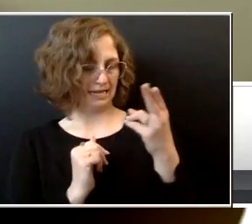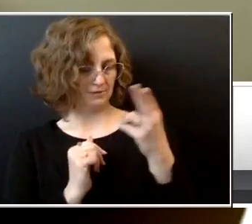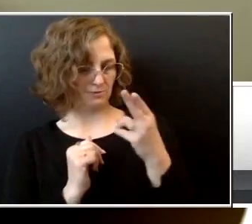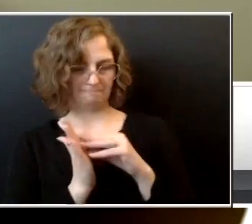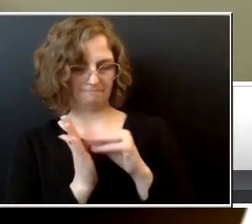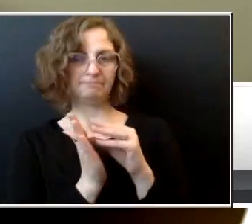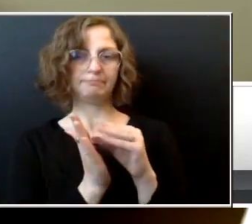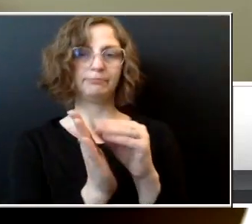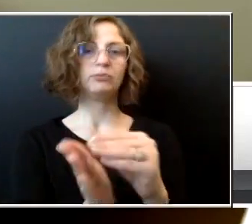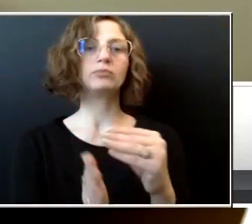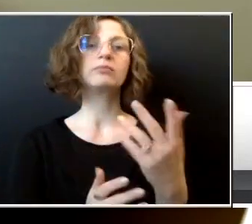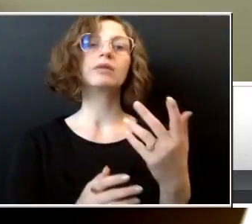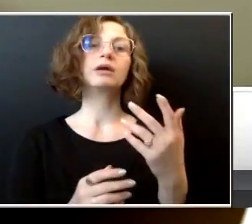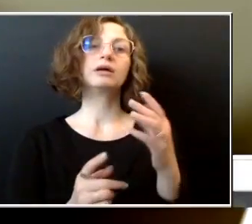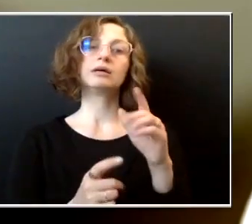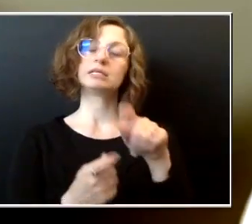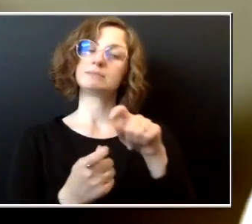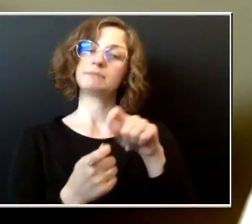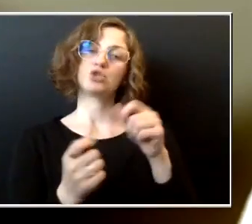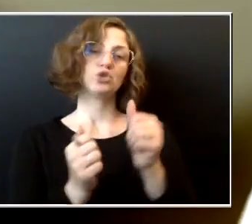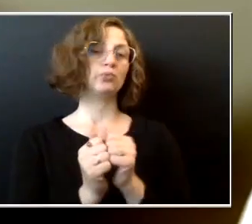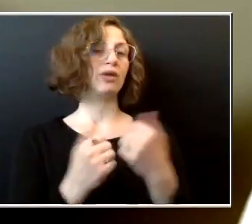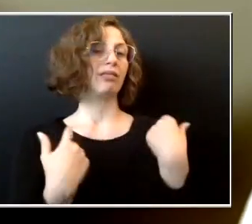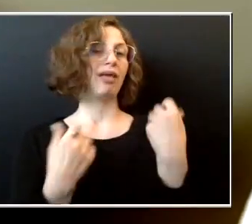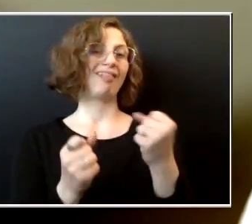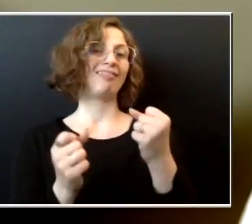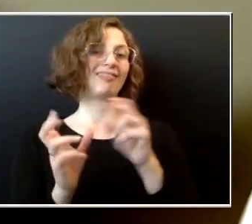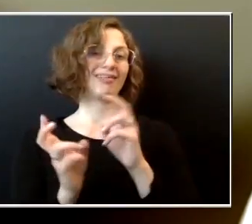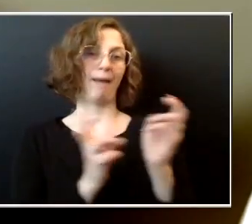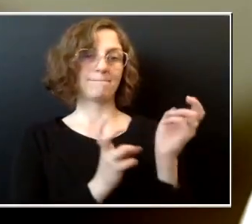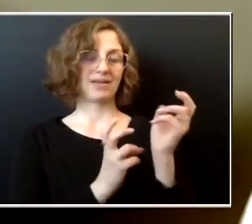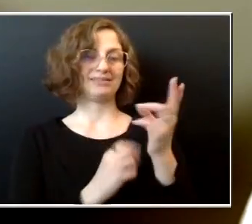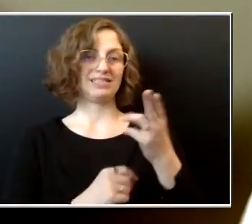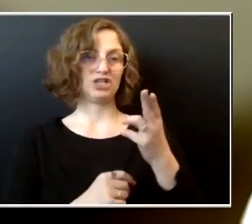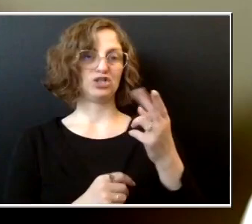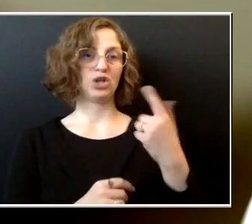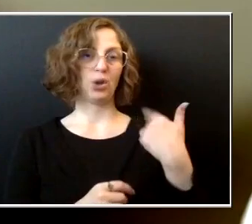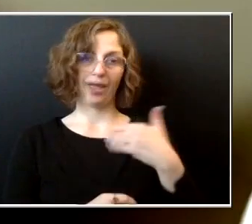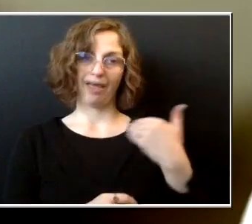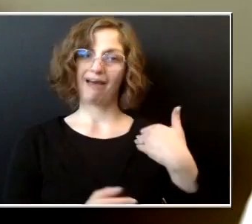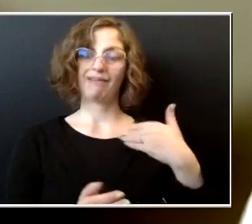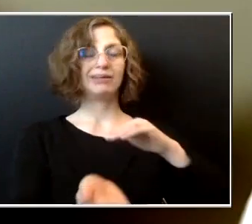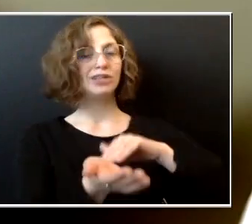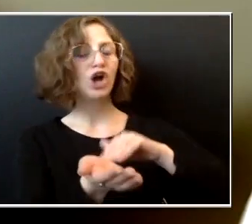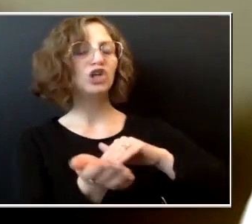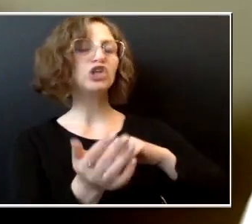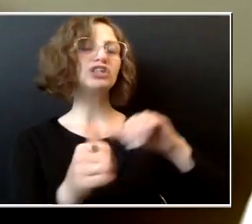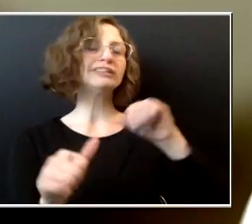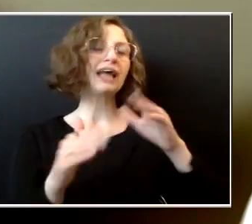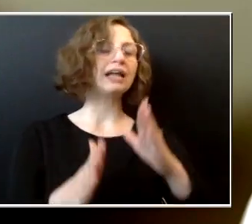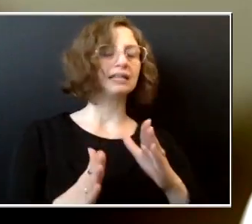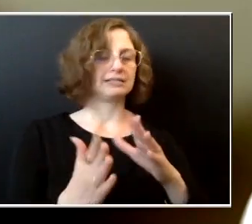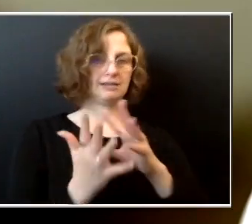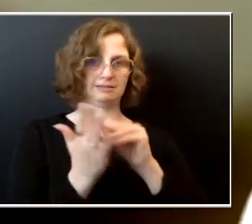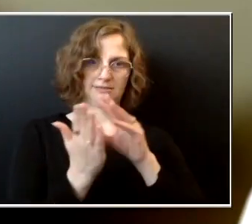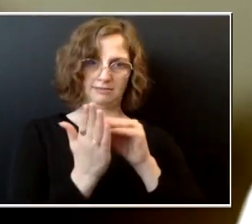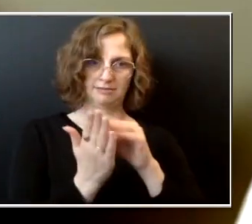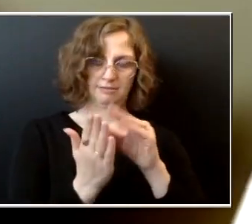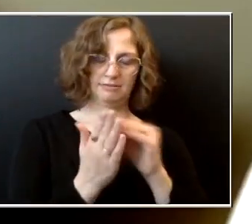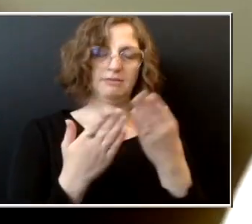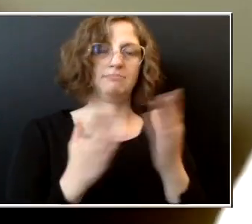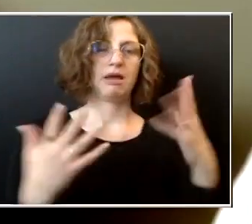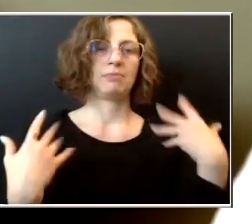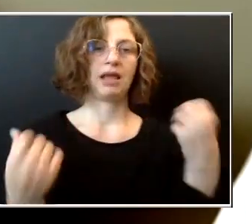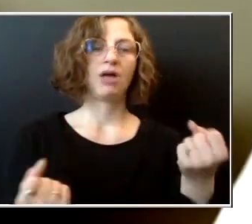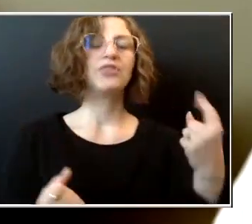when we're talking about health topics and history, we do have our physicians and our scientists learning about that and our public health, and we do